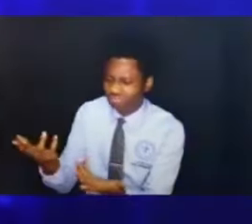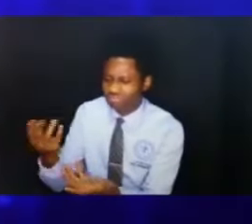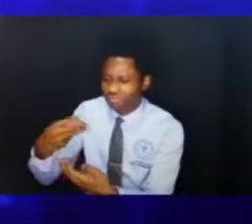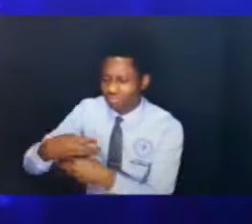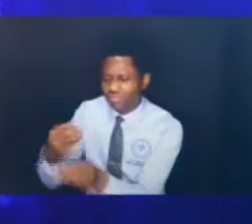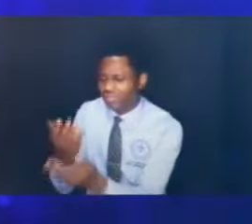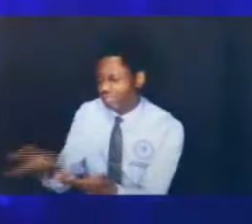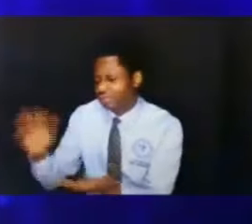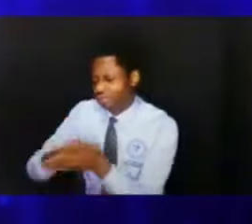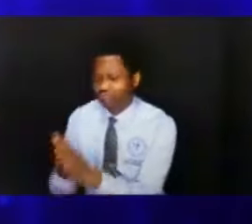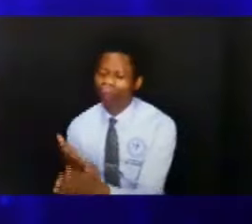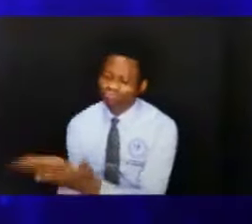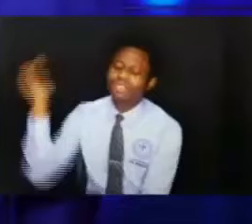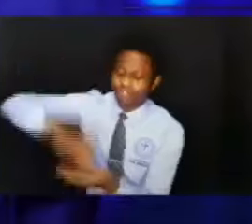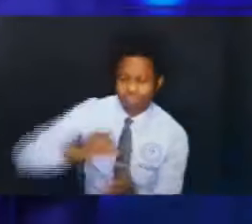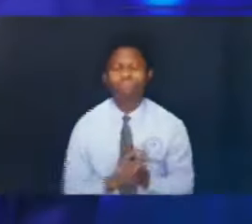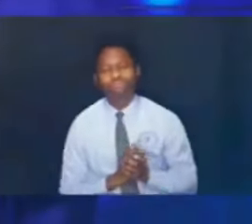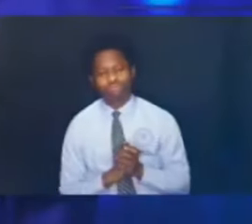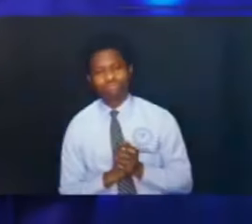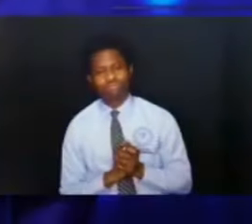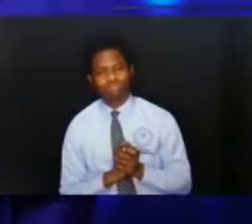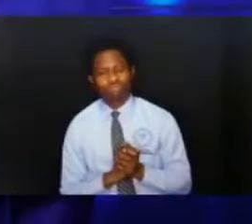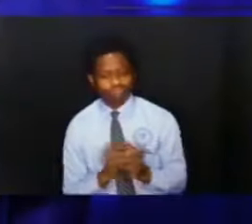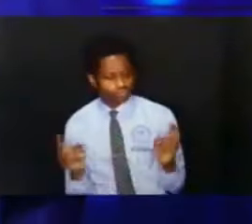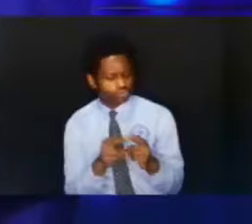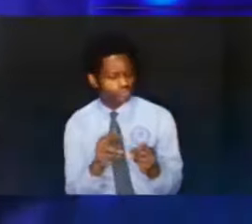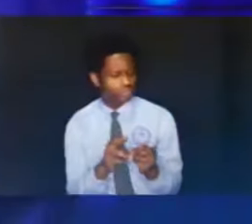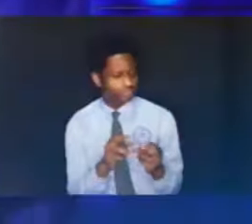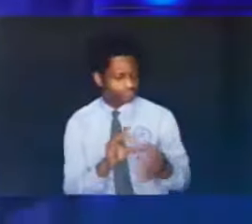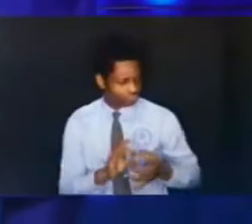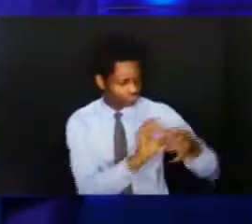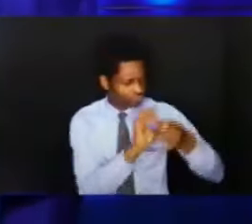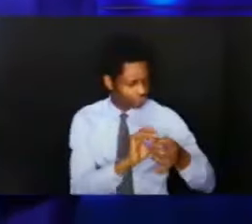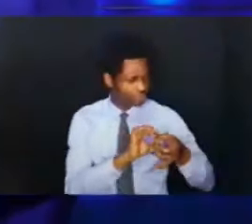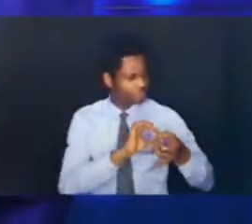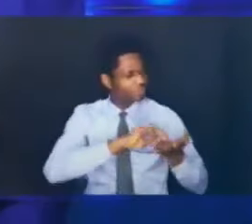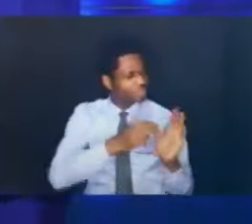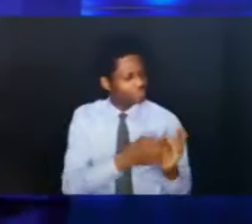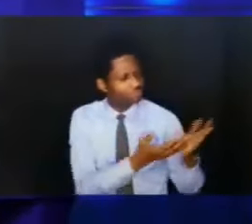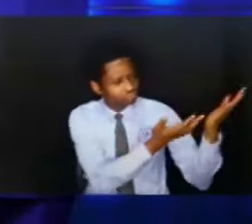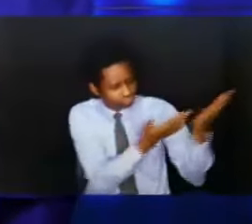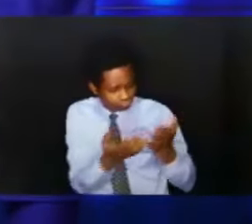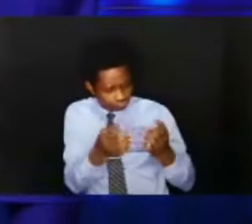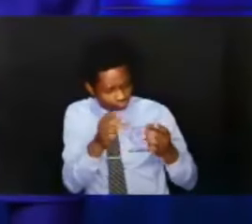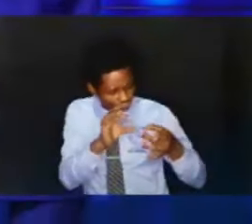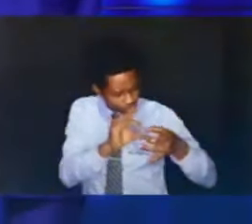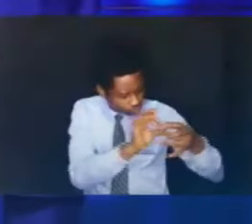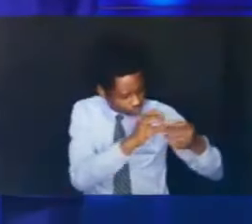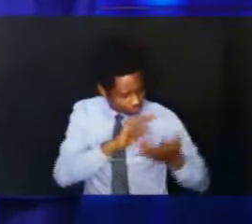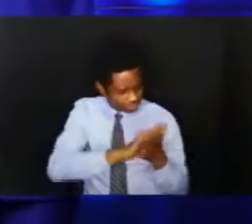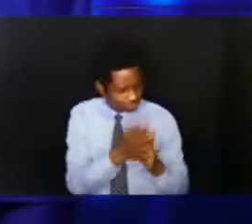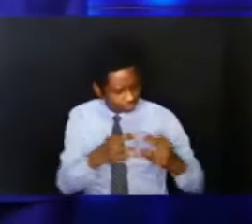reconciliation, we are saying that we are bringing to into agreement or harmony. And ye can say ye can boom and I say didn't kaboom